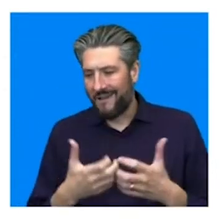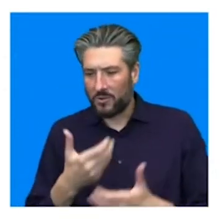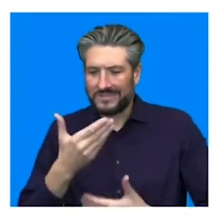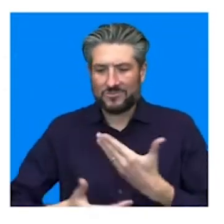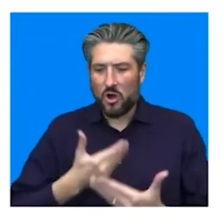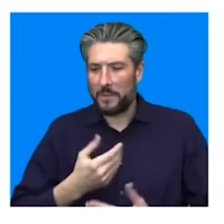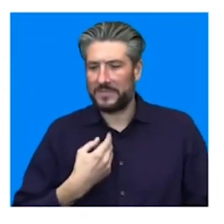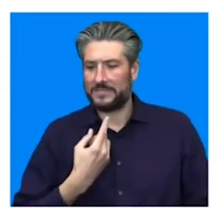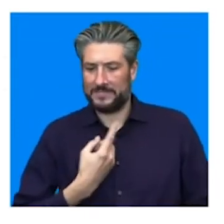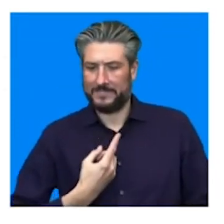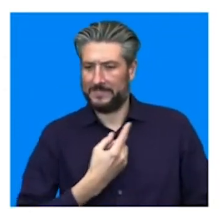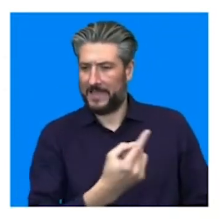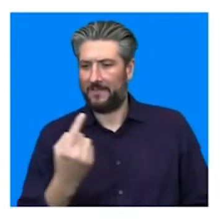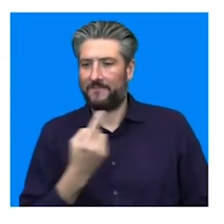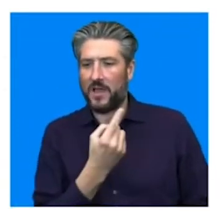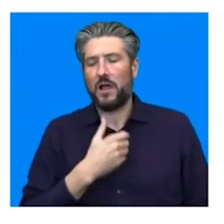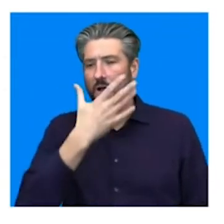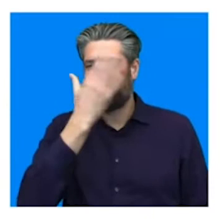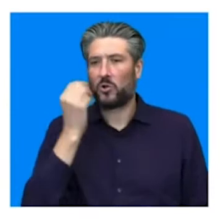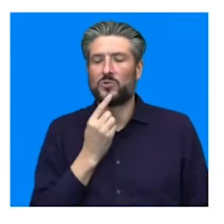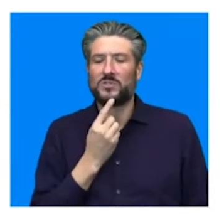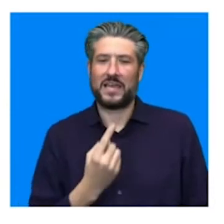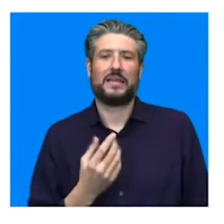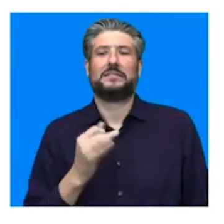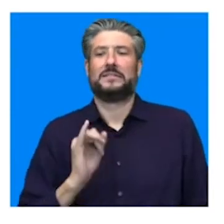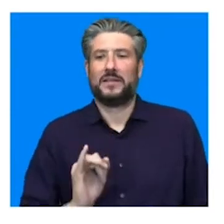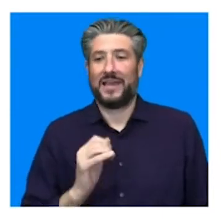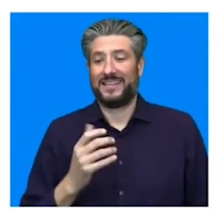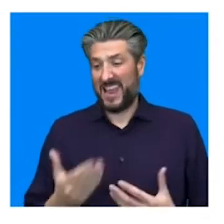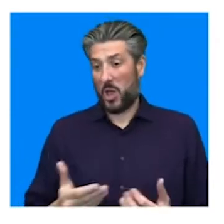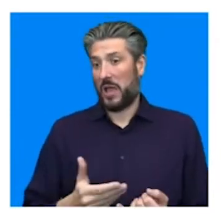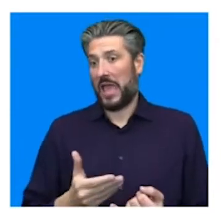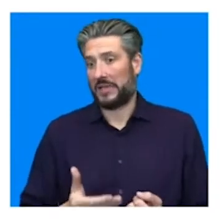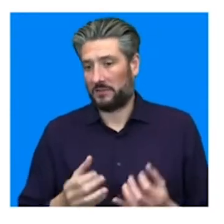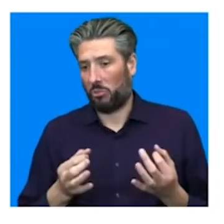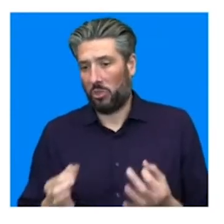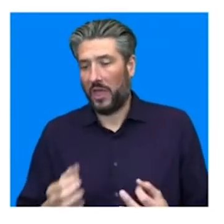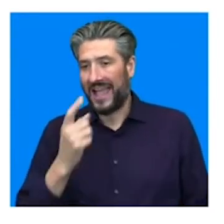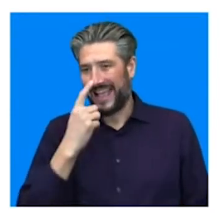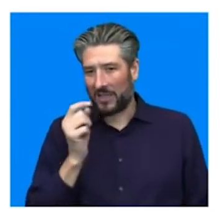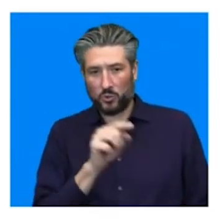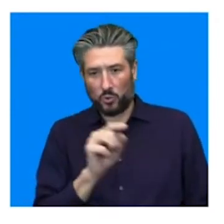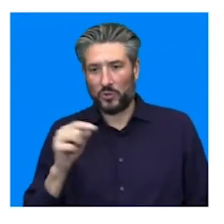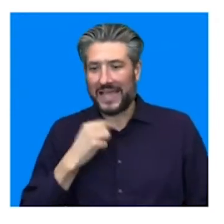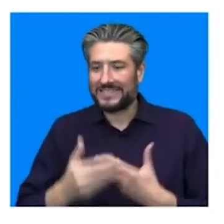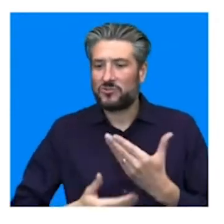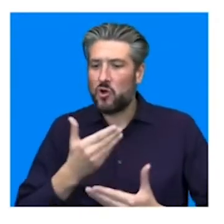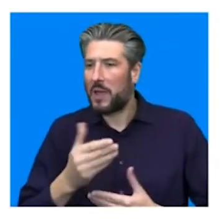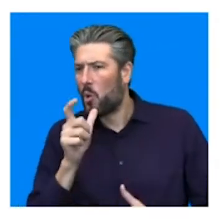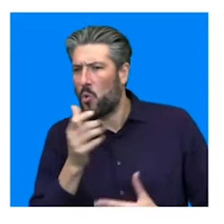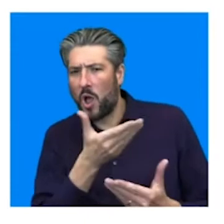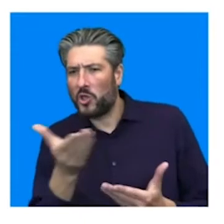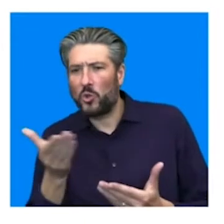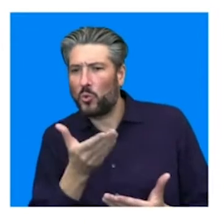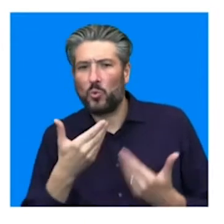actually see us, and I forgot to mention that. So I know it's going to be at the end now, but if we could just describe ourselves so people can get a sense of who they've been listening to, that would be great.